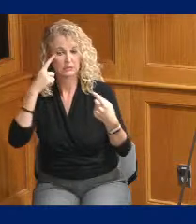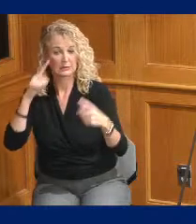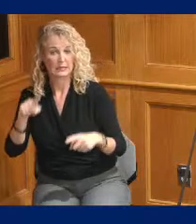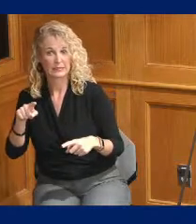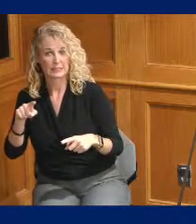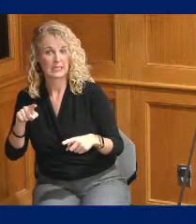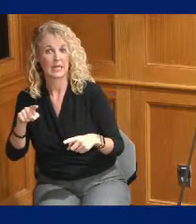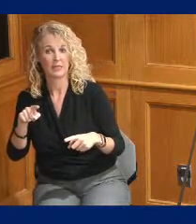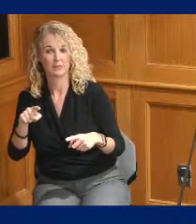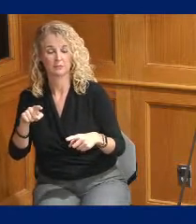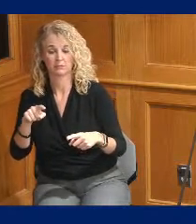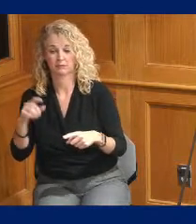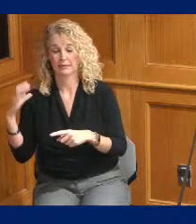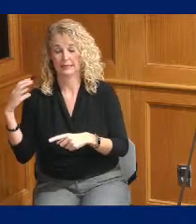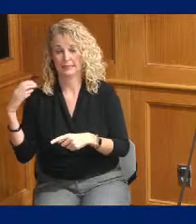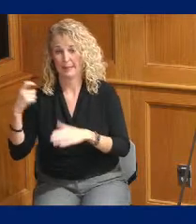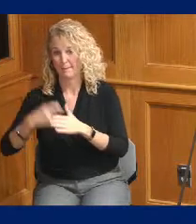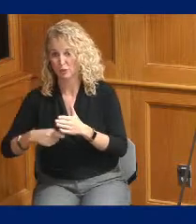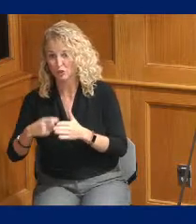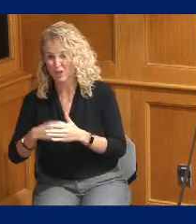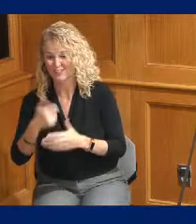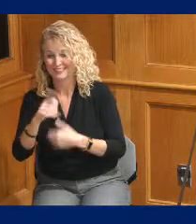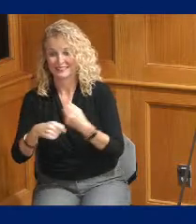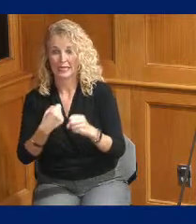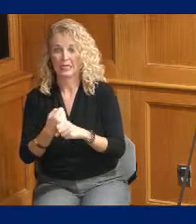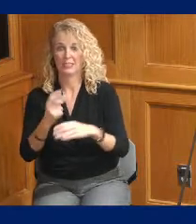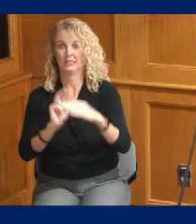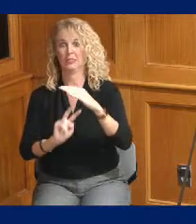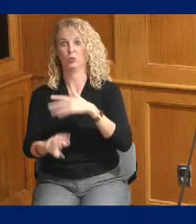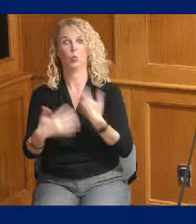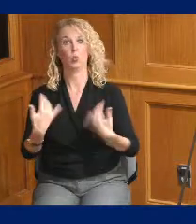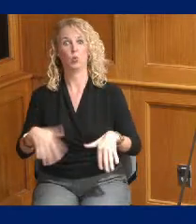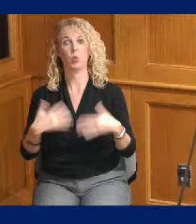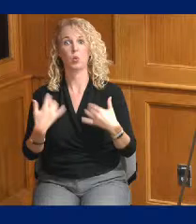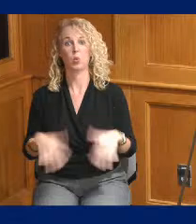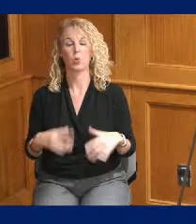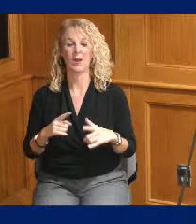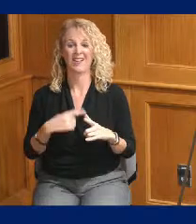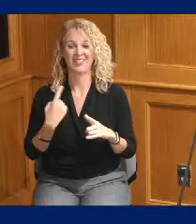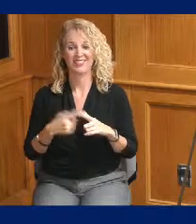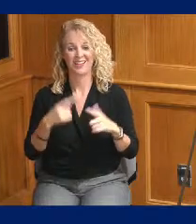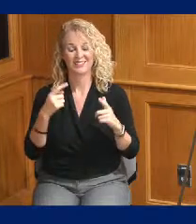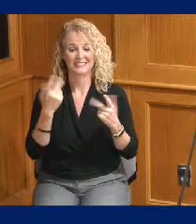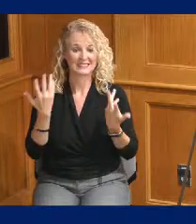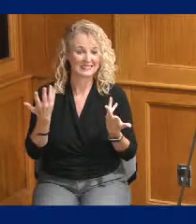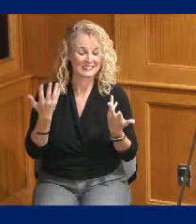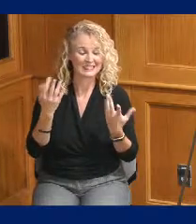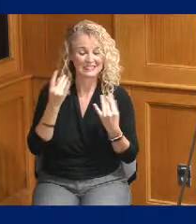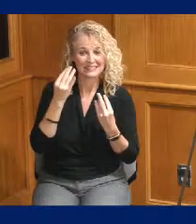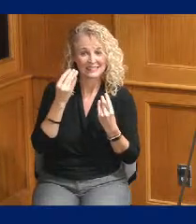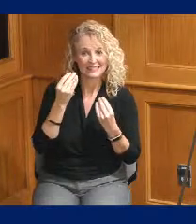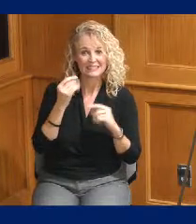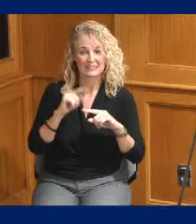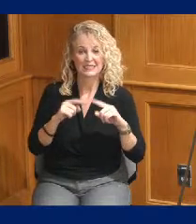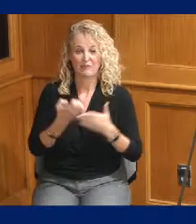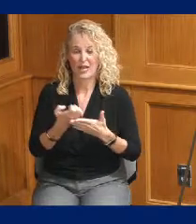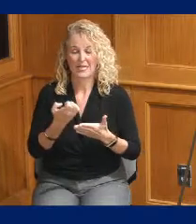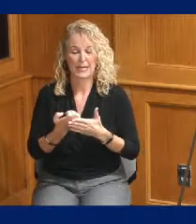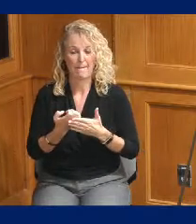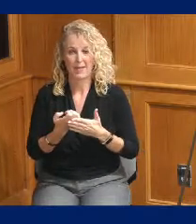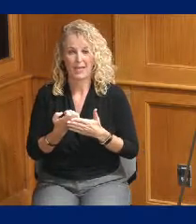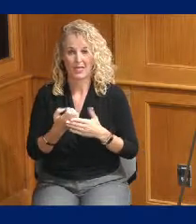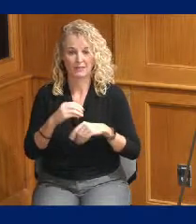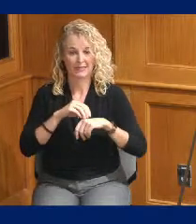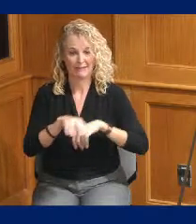Phase 2B capital costs over that 10-year period, as well as appropriate assumptions for various economic factors such